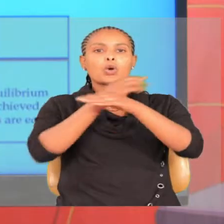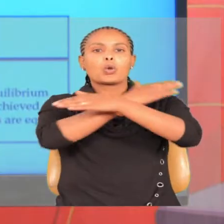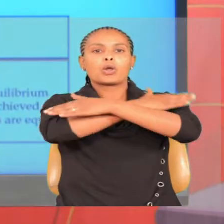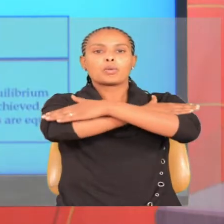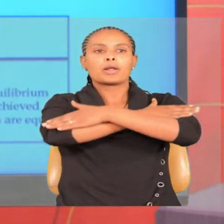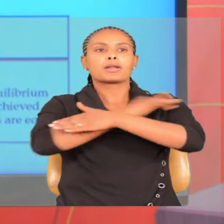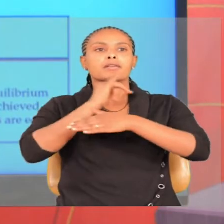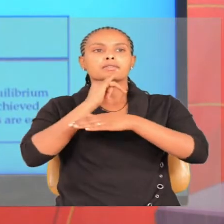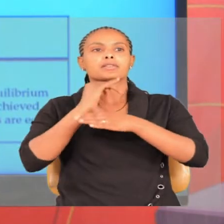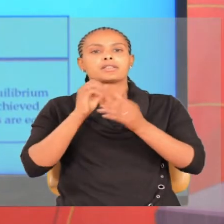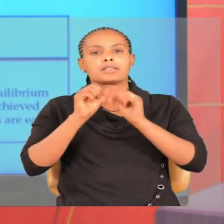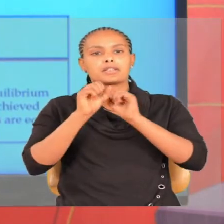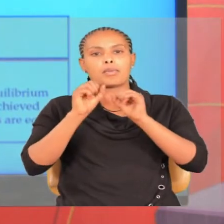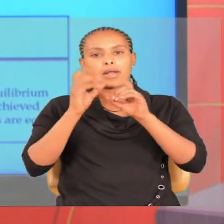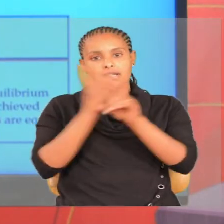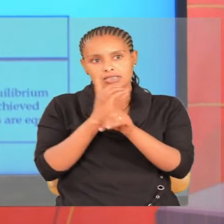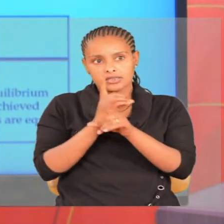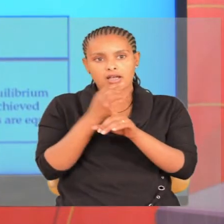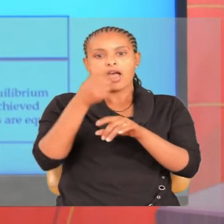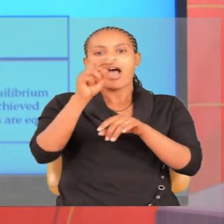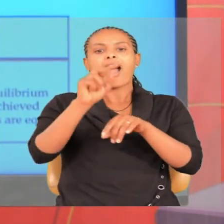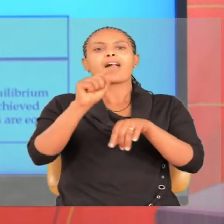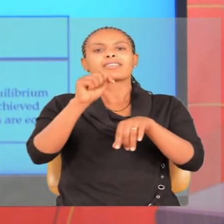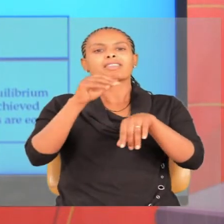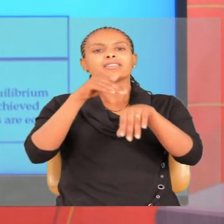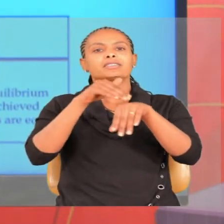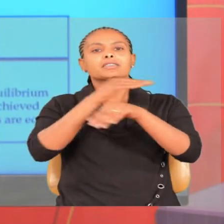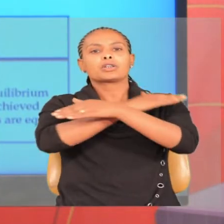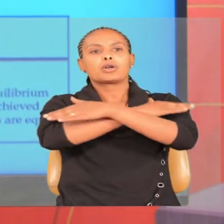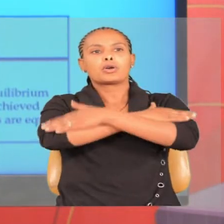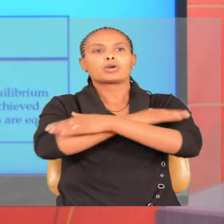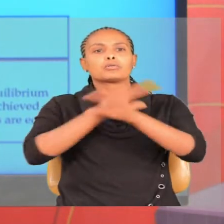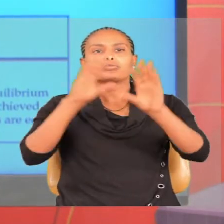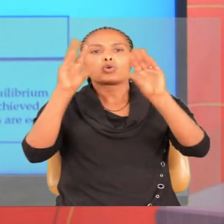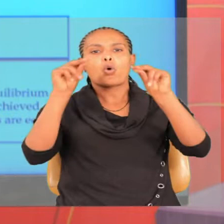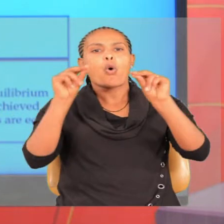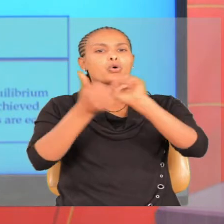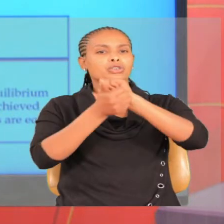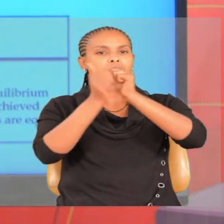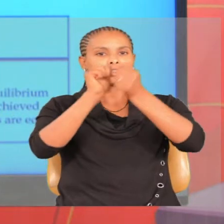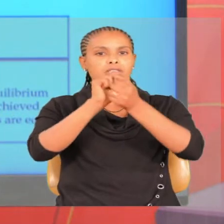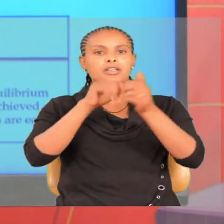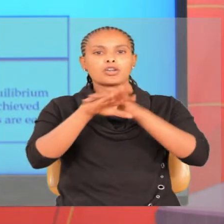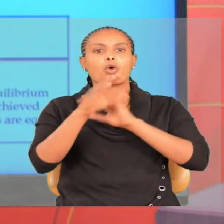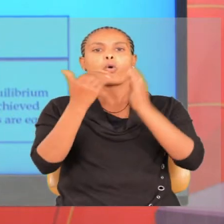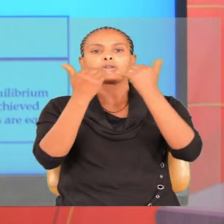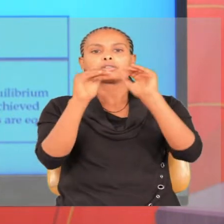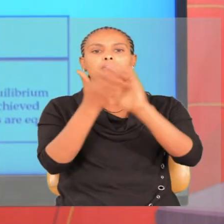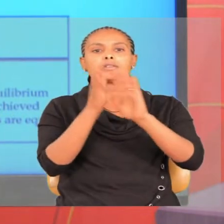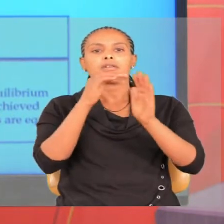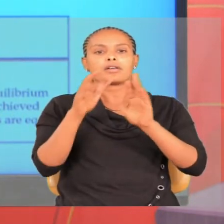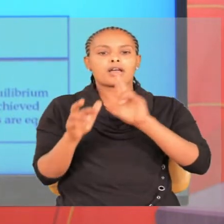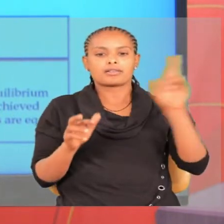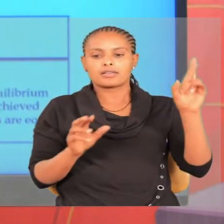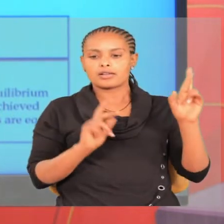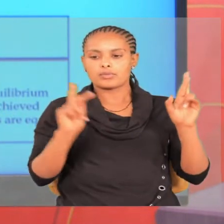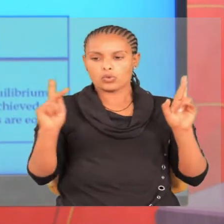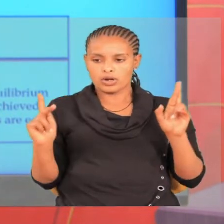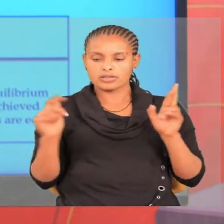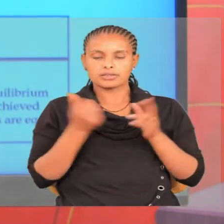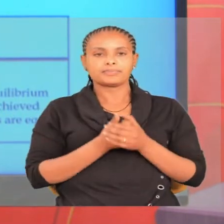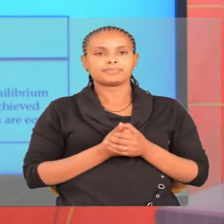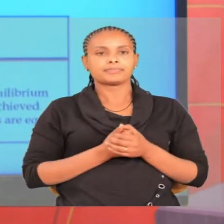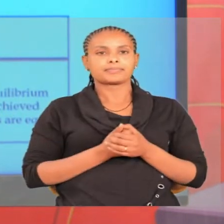equilibrium is established. At equilibrium, there is no change in concentration of reactants